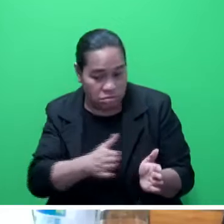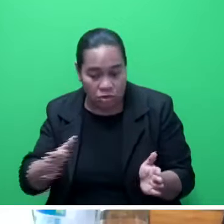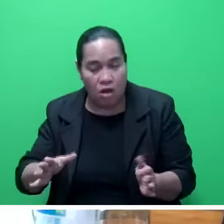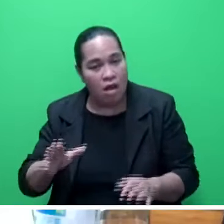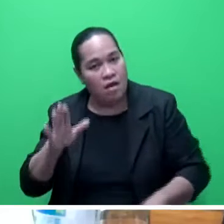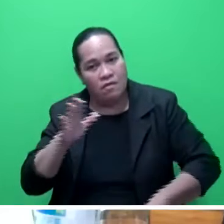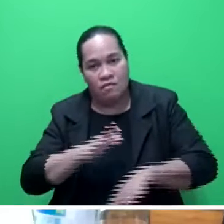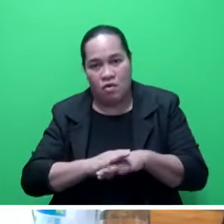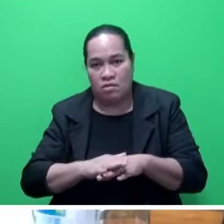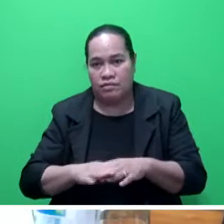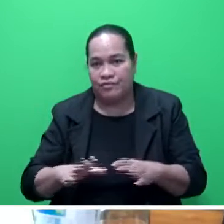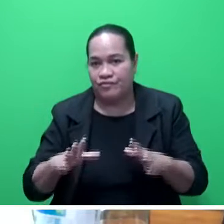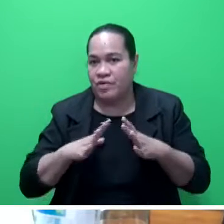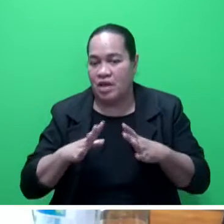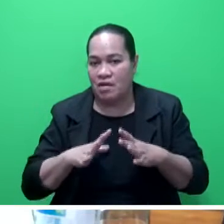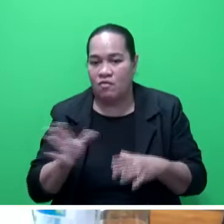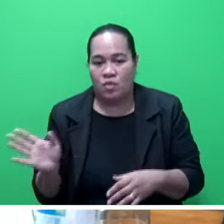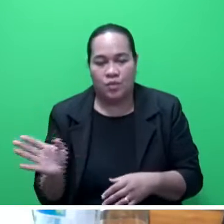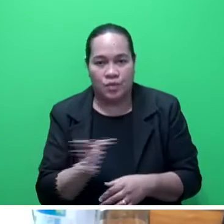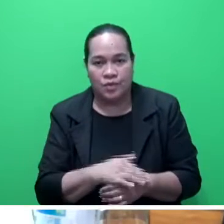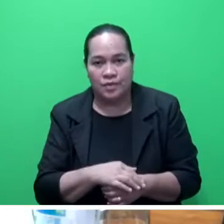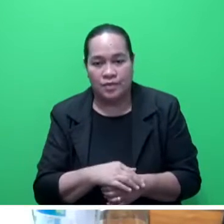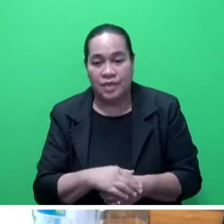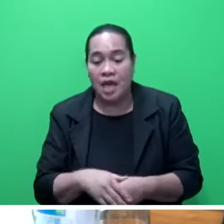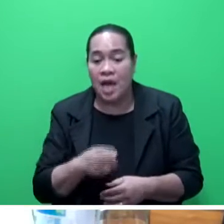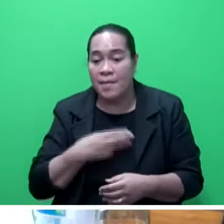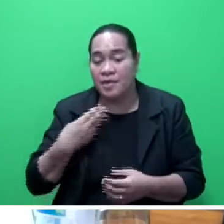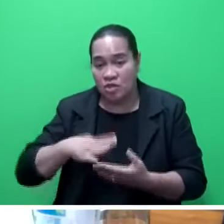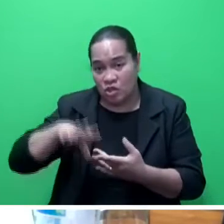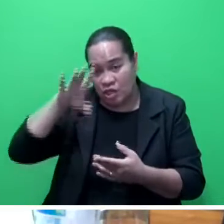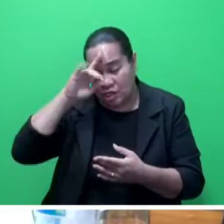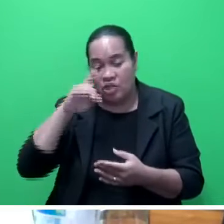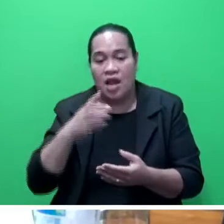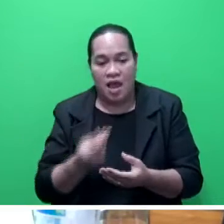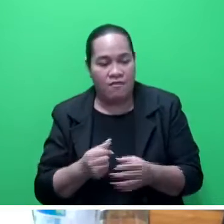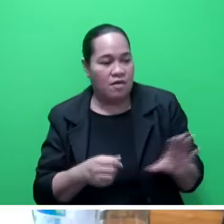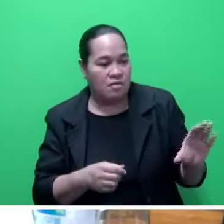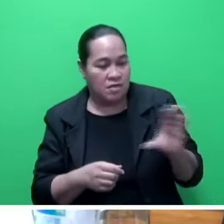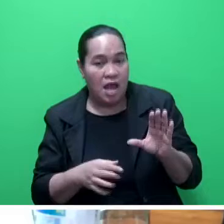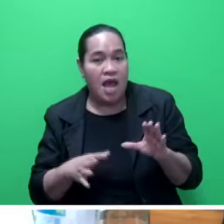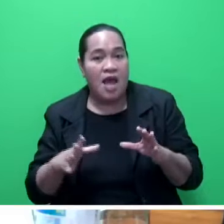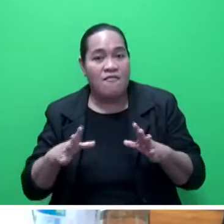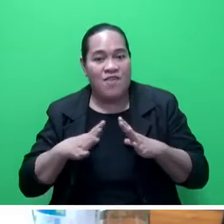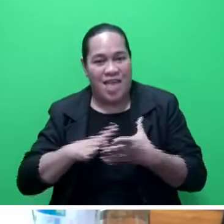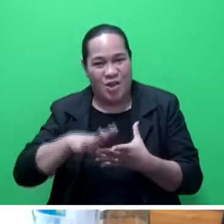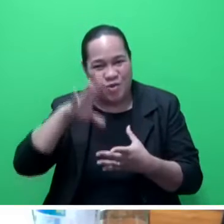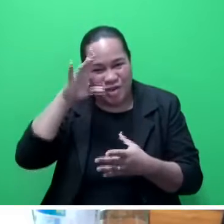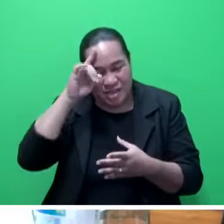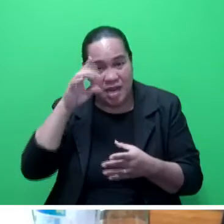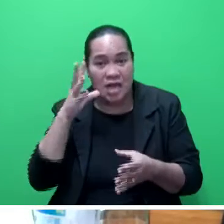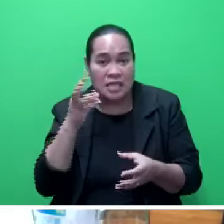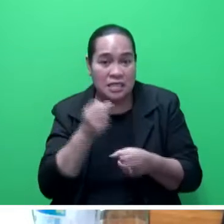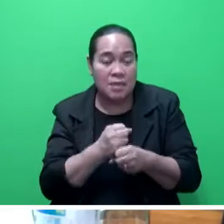free. The ministry has been allocated free education grant in the sum of